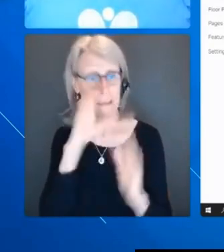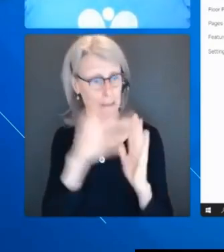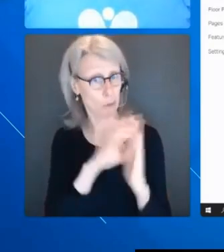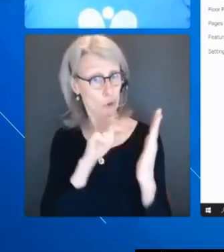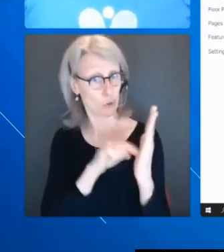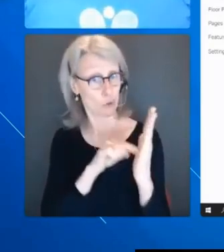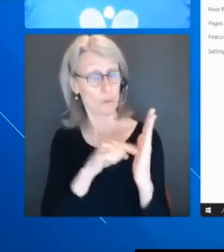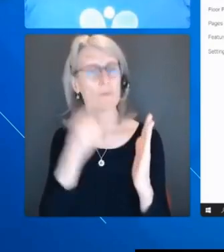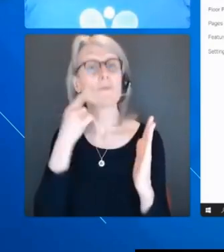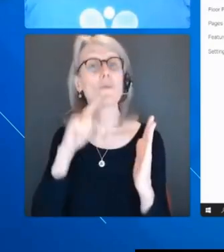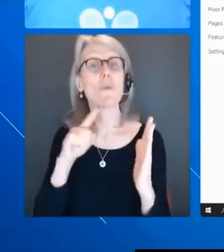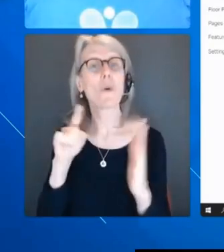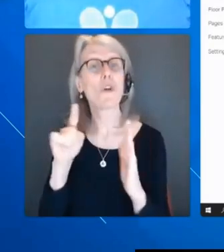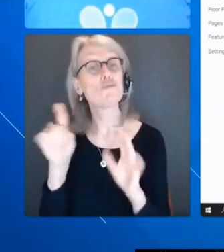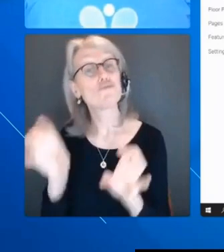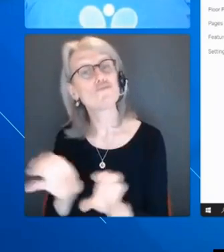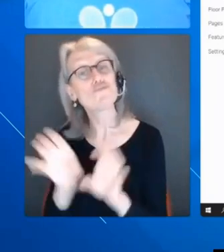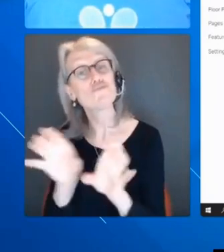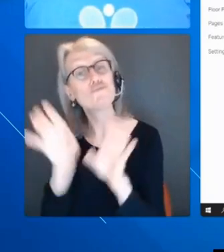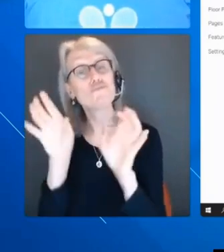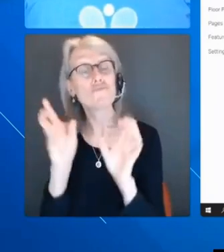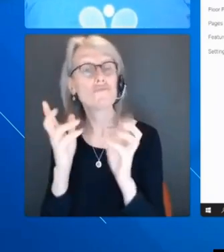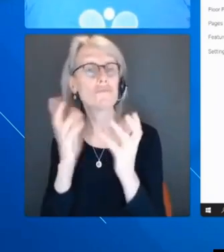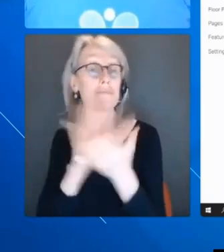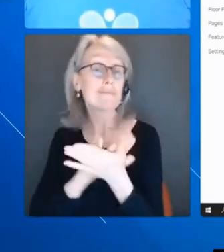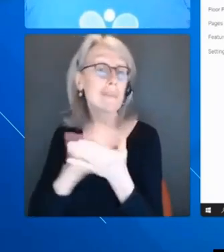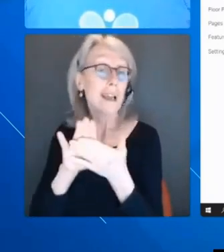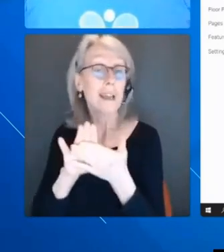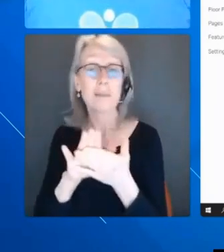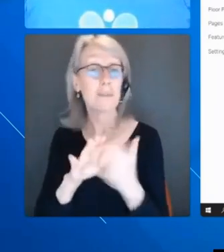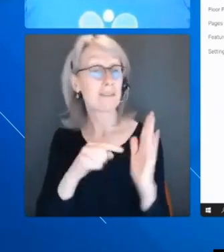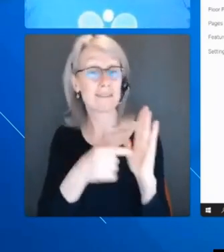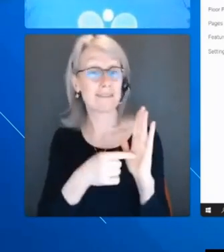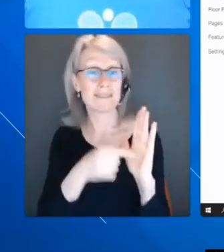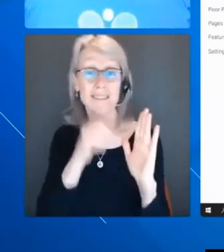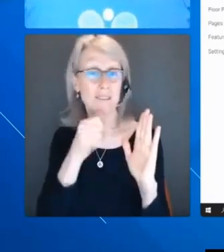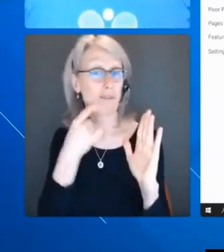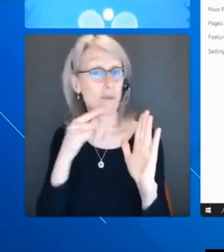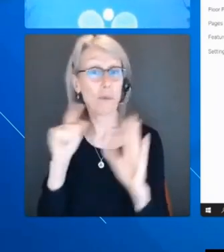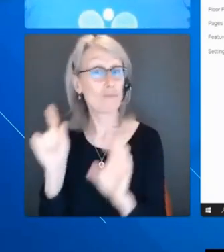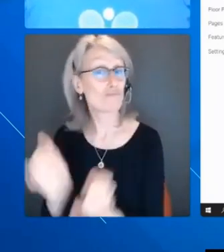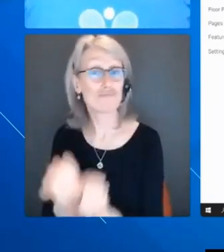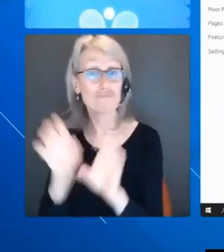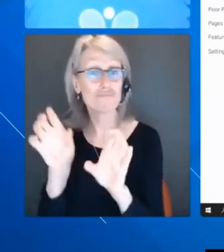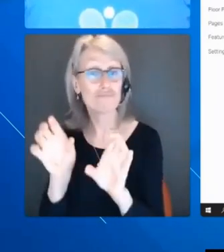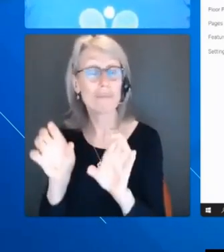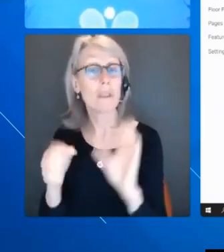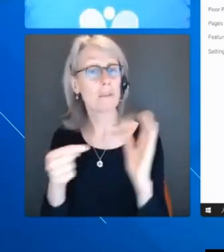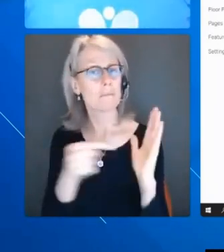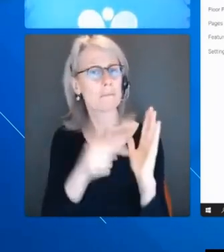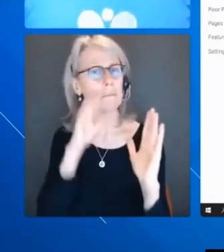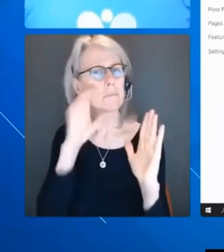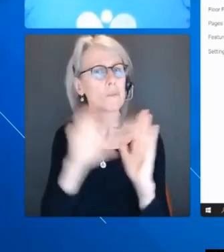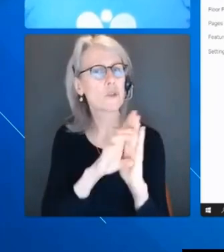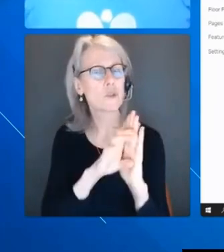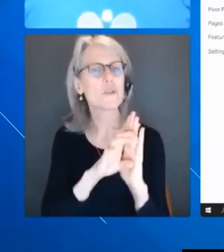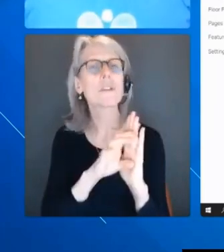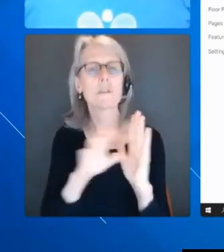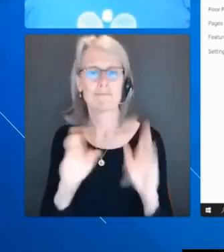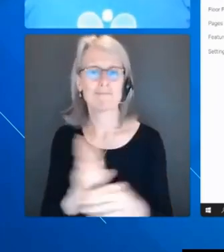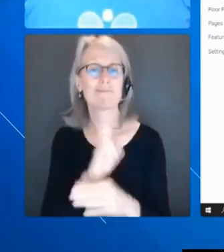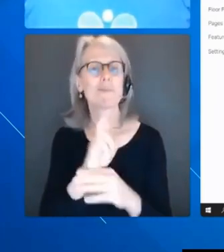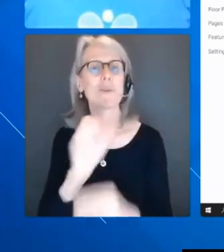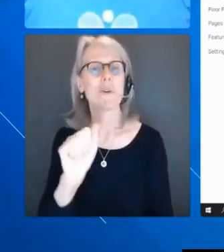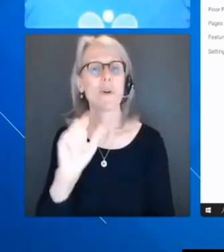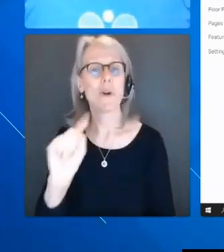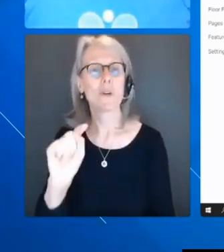should be used for decorative purposes? And if it is not an image that should be used as a decorative purpose, consider using that alt text so again, this